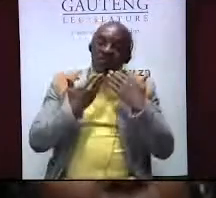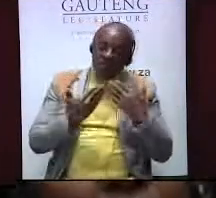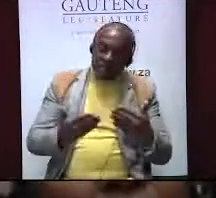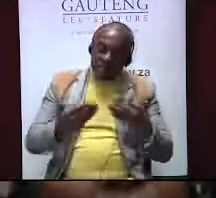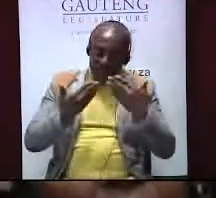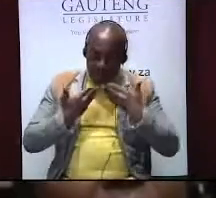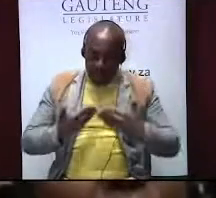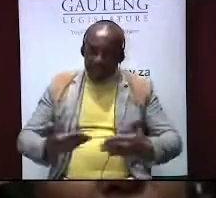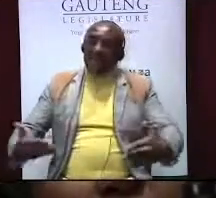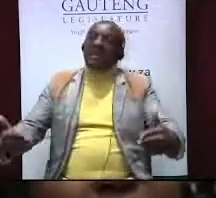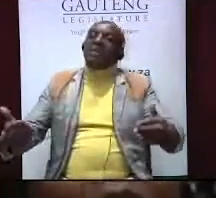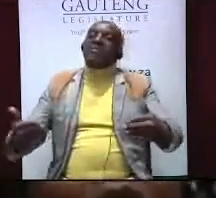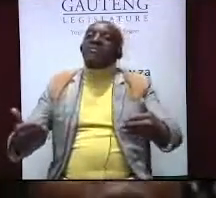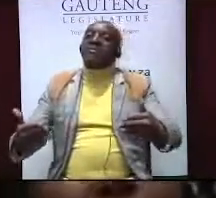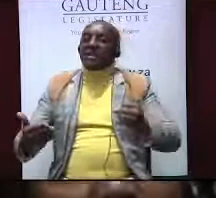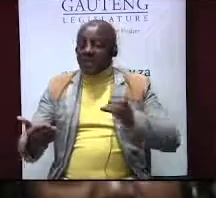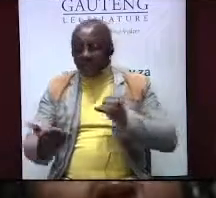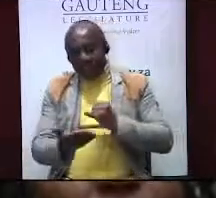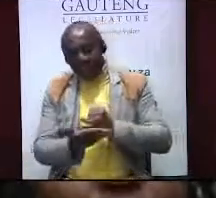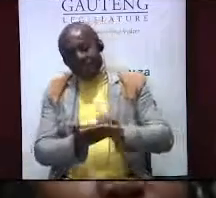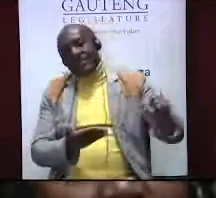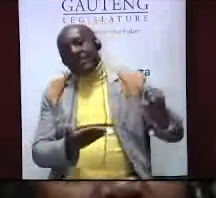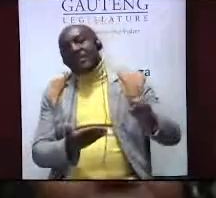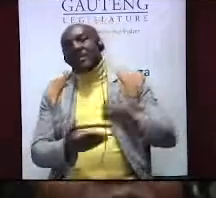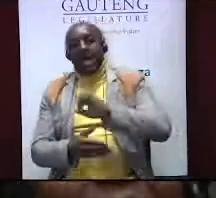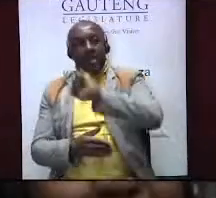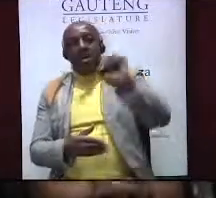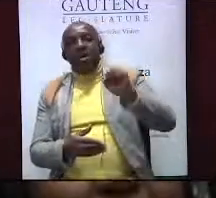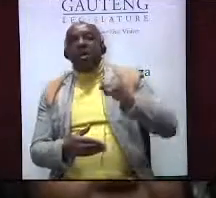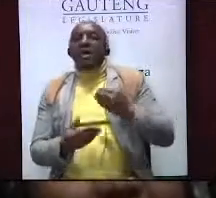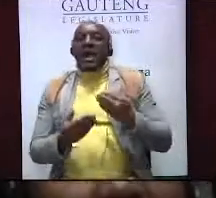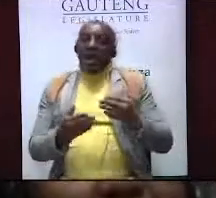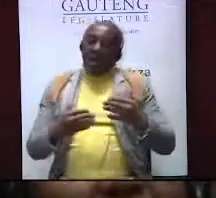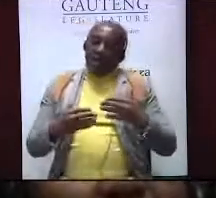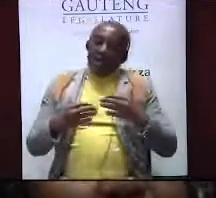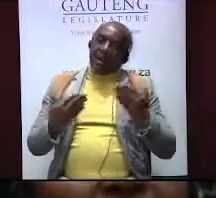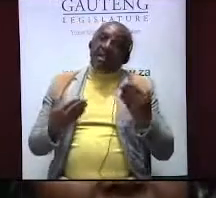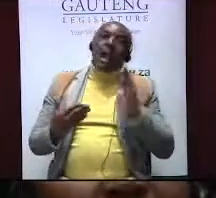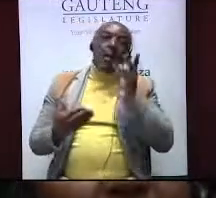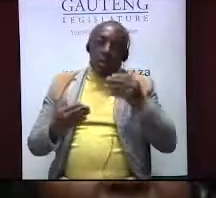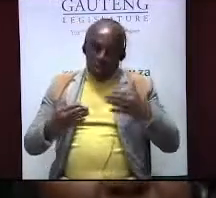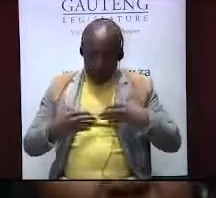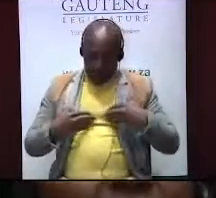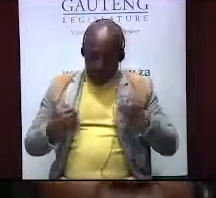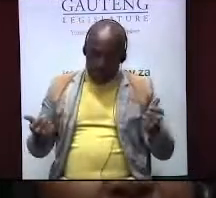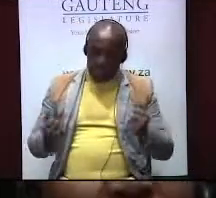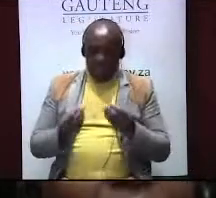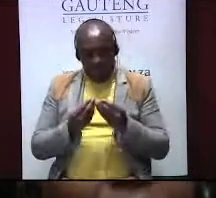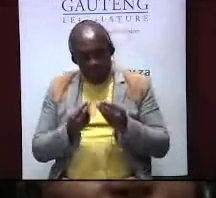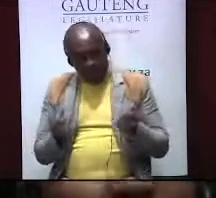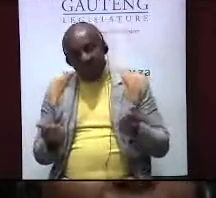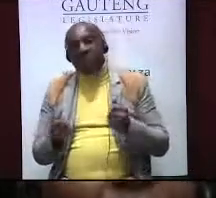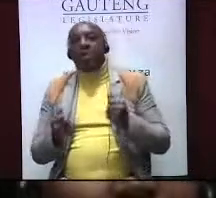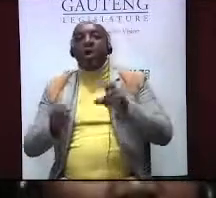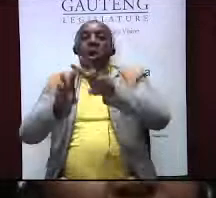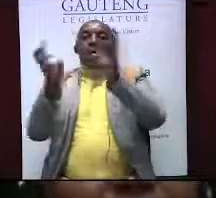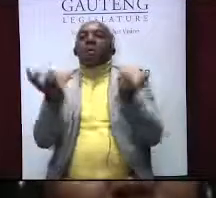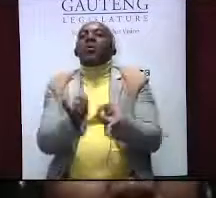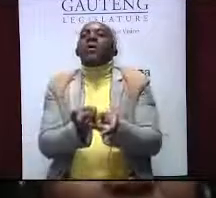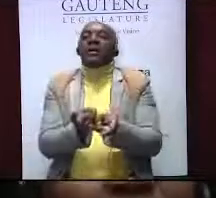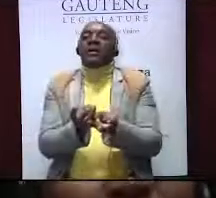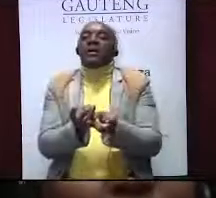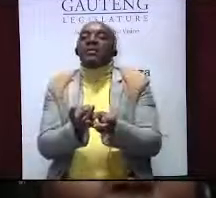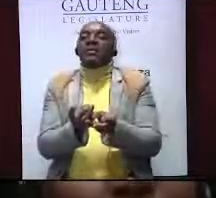sin and heal the land because our land is sick. So we need the wisdom of